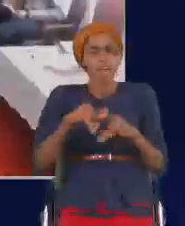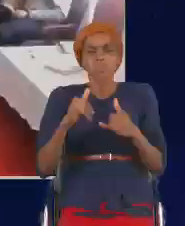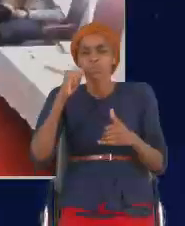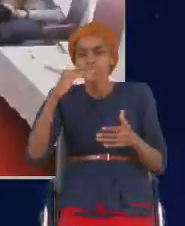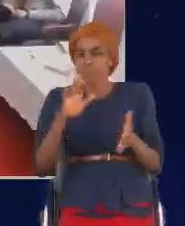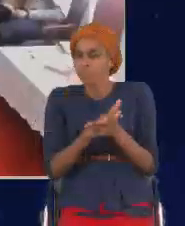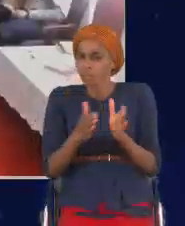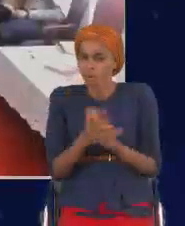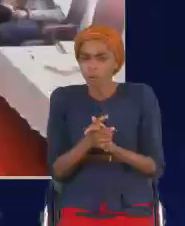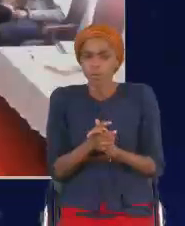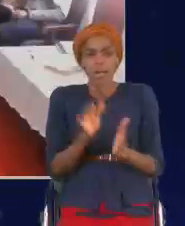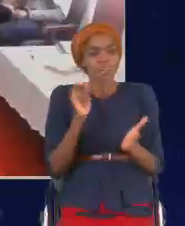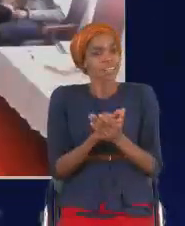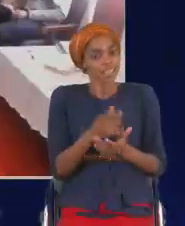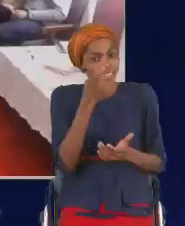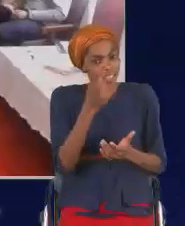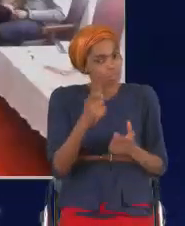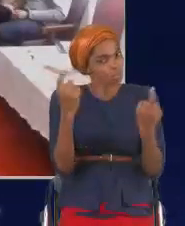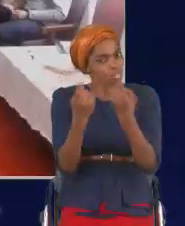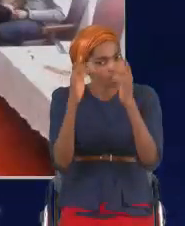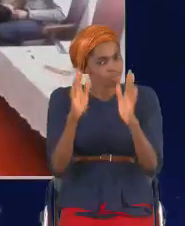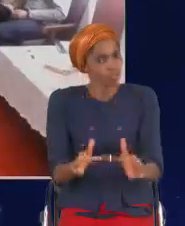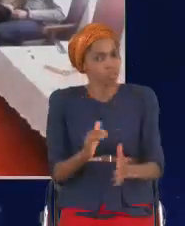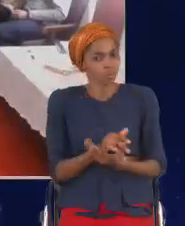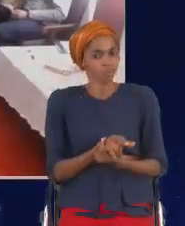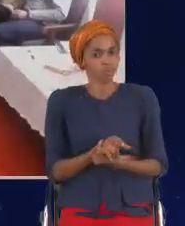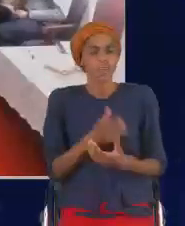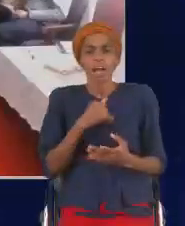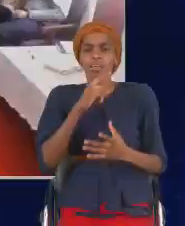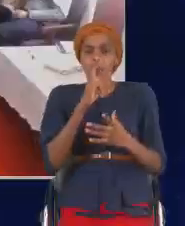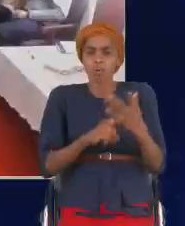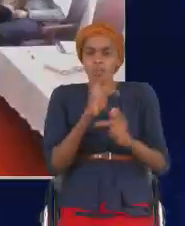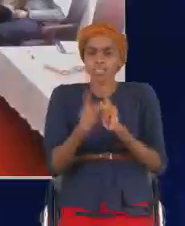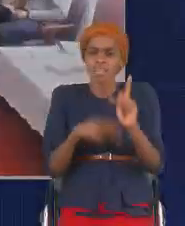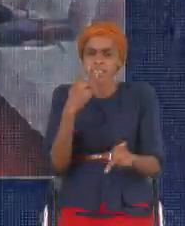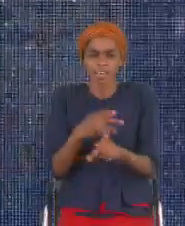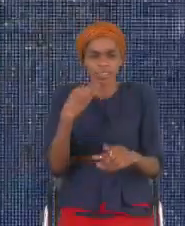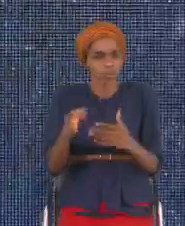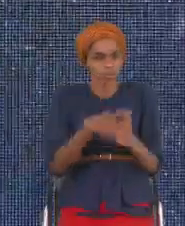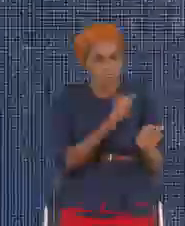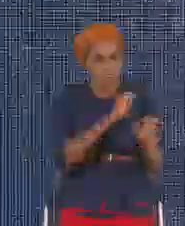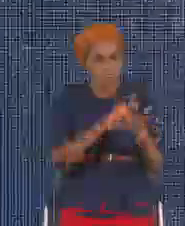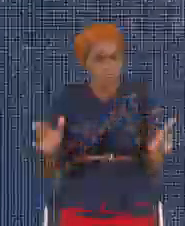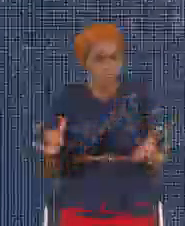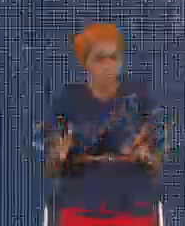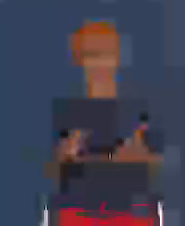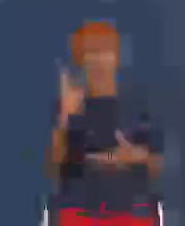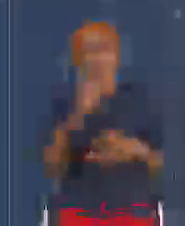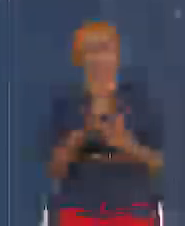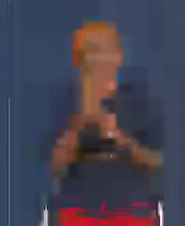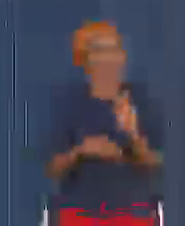become that little transgressor? And what kind of destruction? And what kind